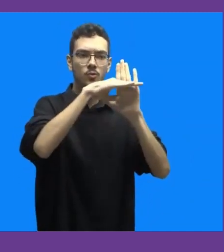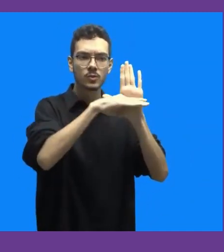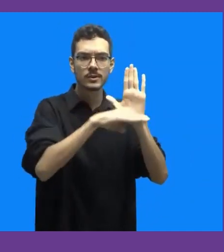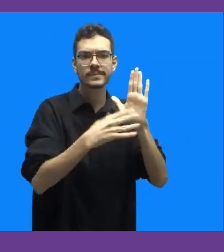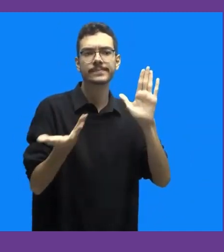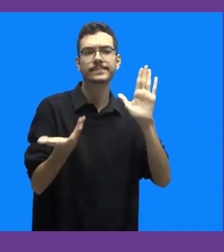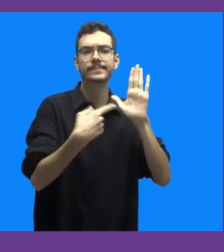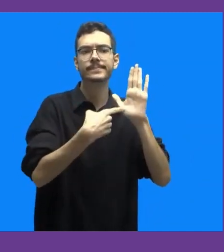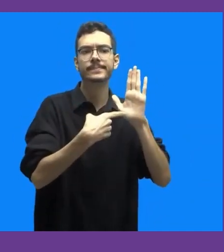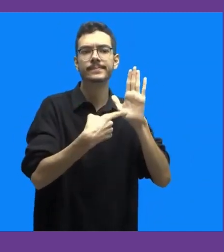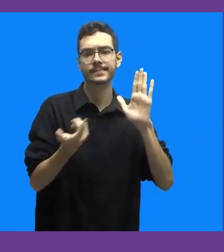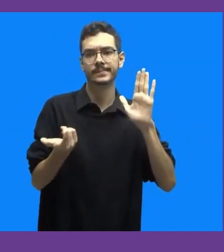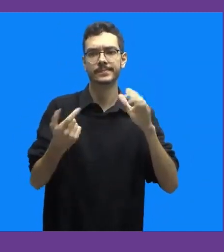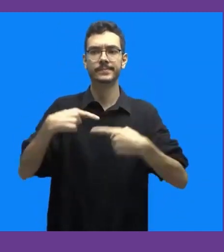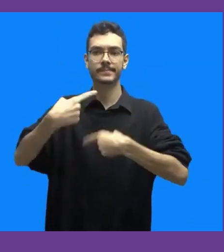feel, in a sense,